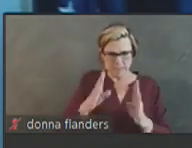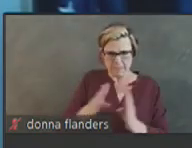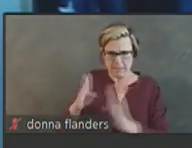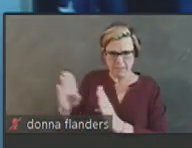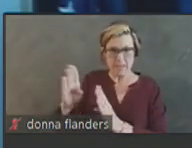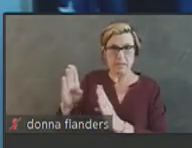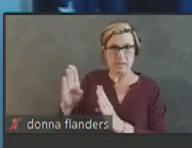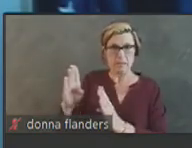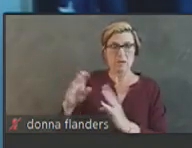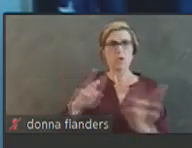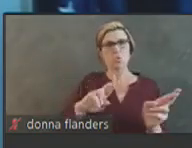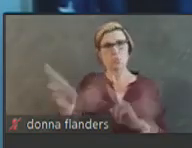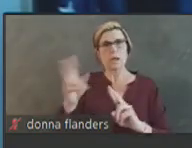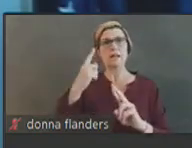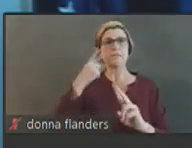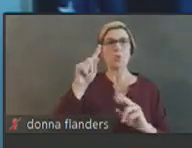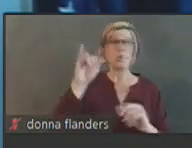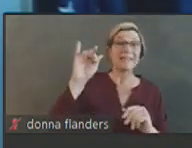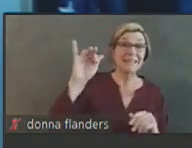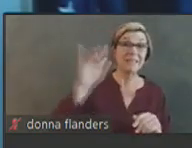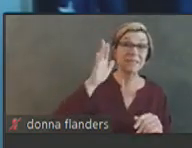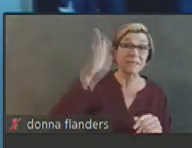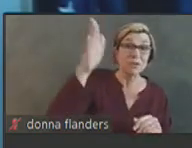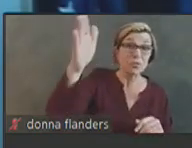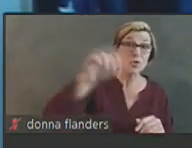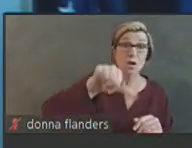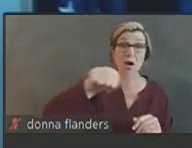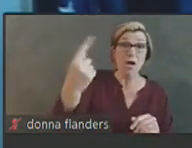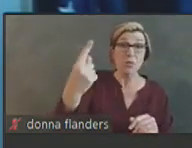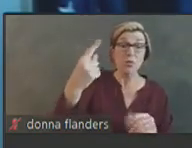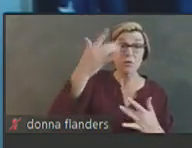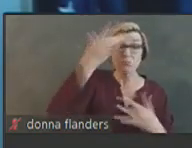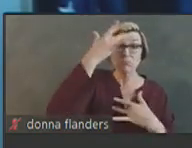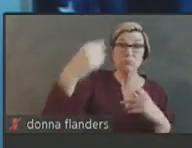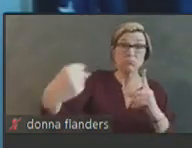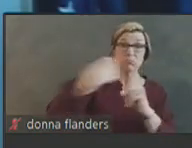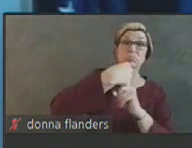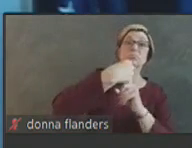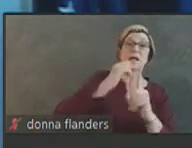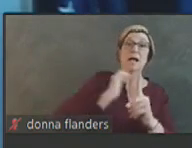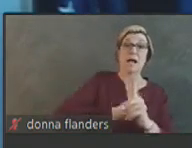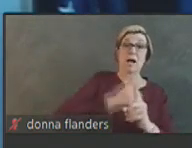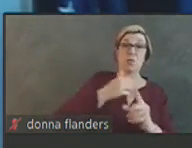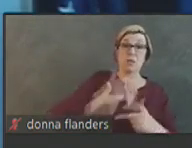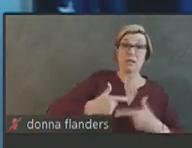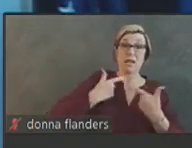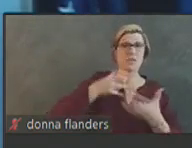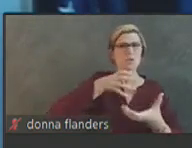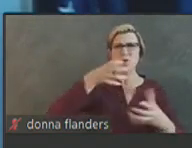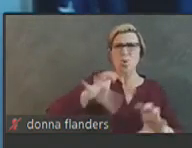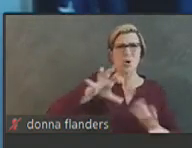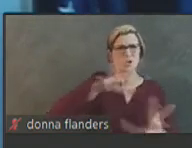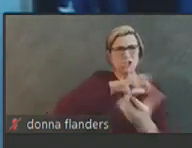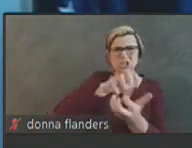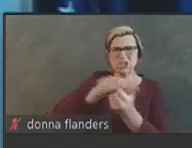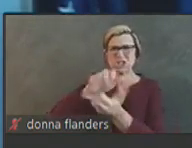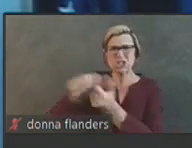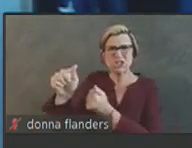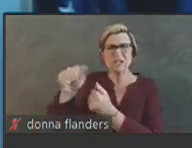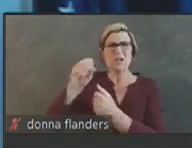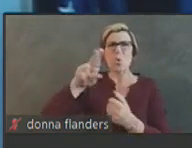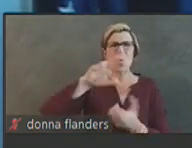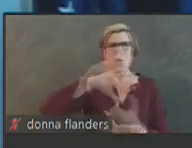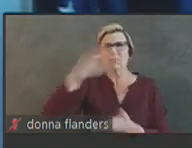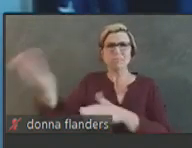our community and destroying lives and destroying our way of life.